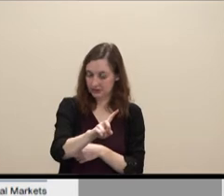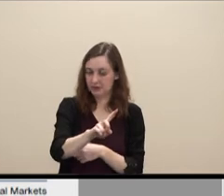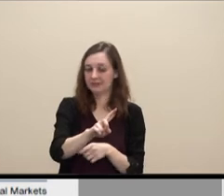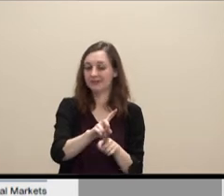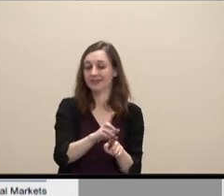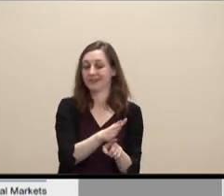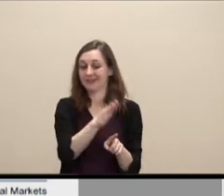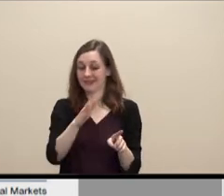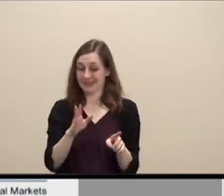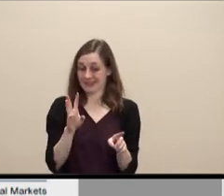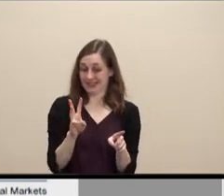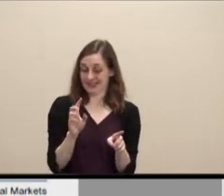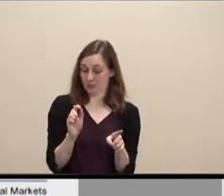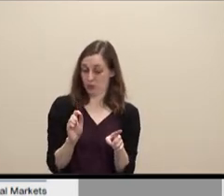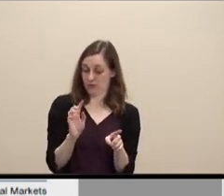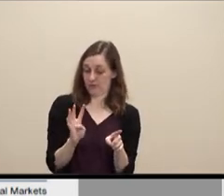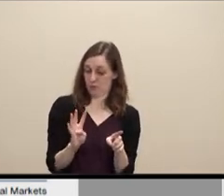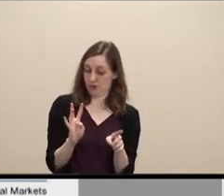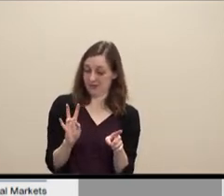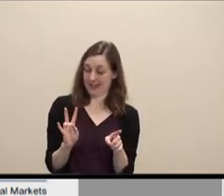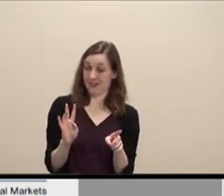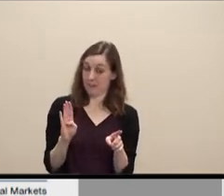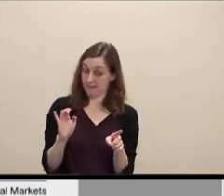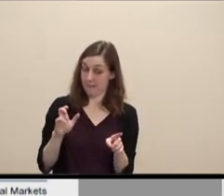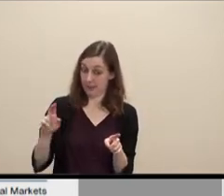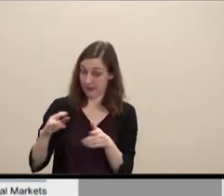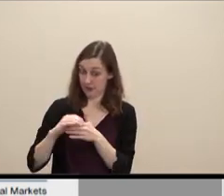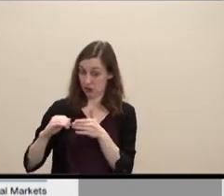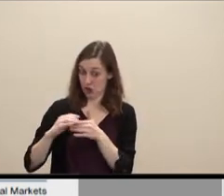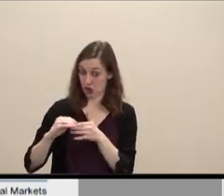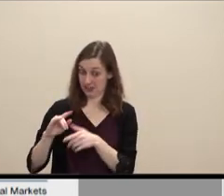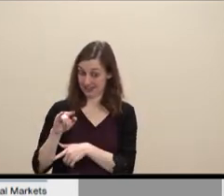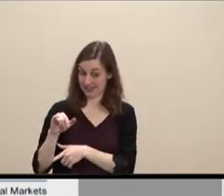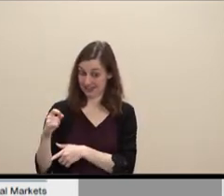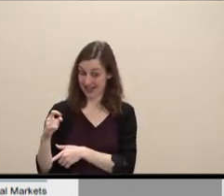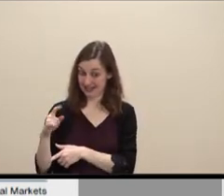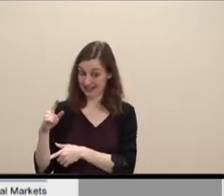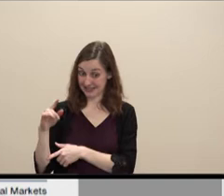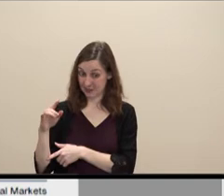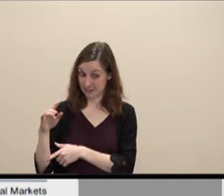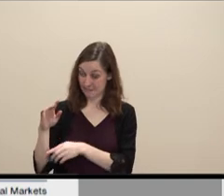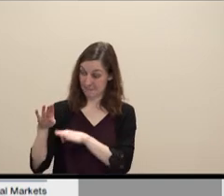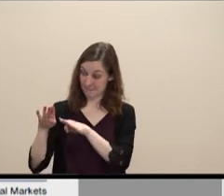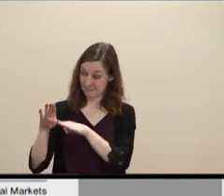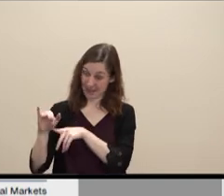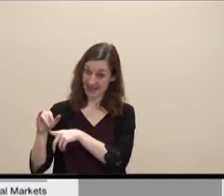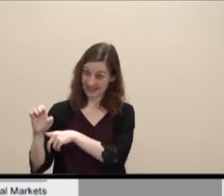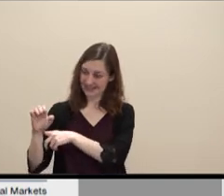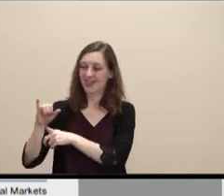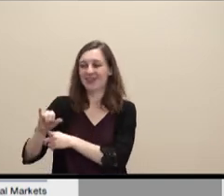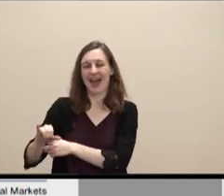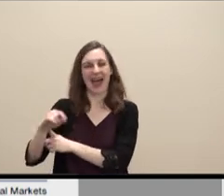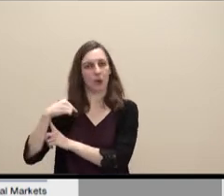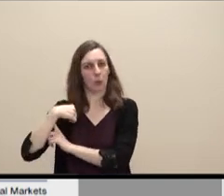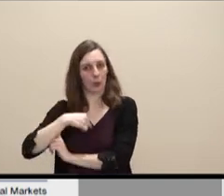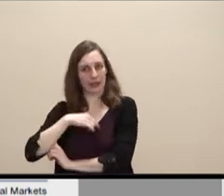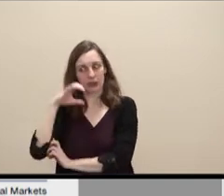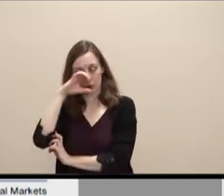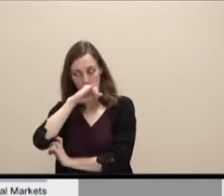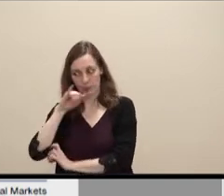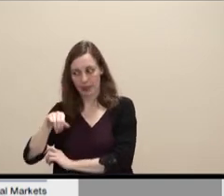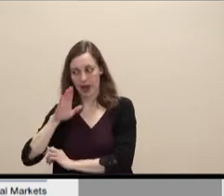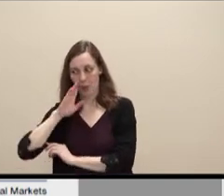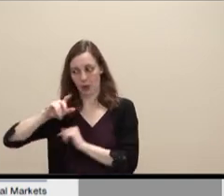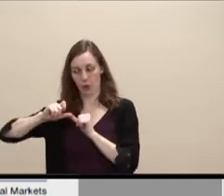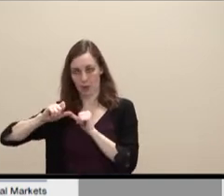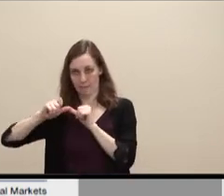And then the $6.47 billion tax base, we assume that that tax base actually remains the same for